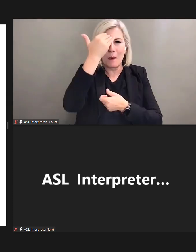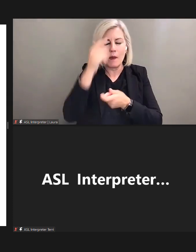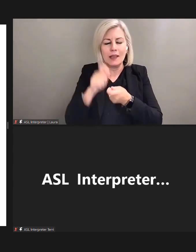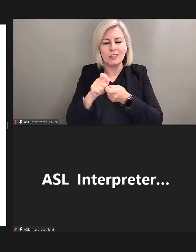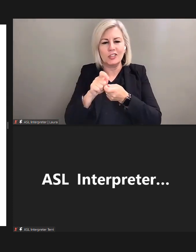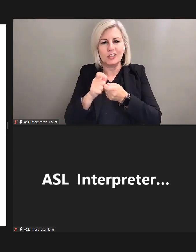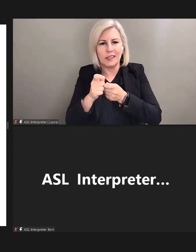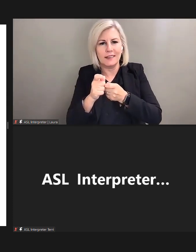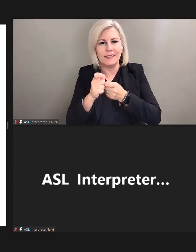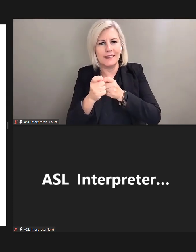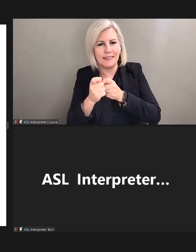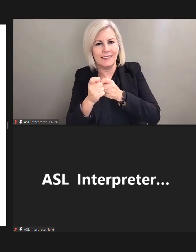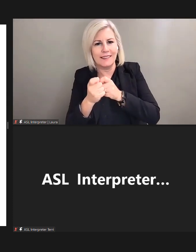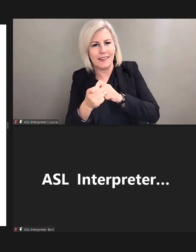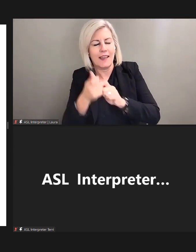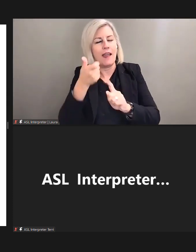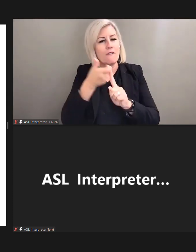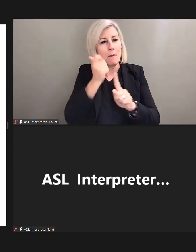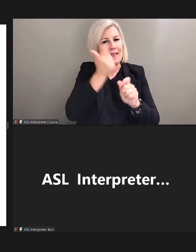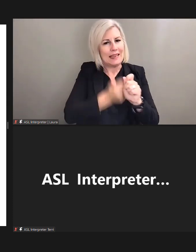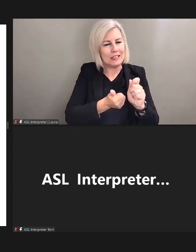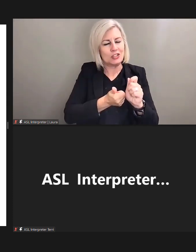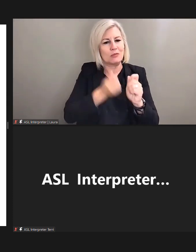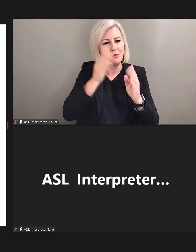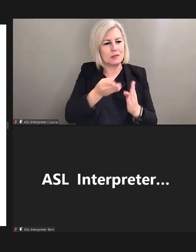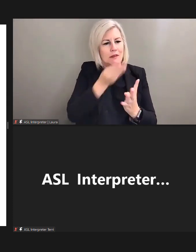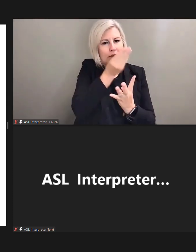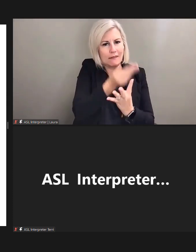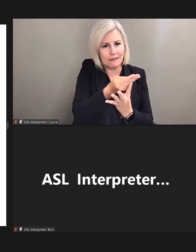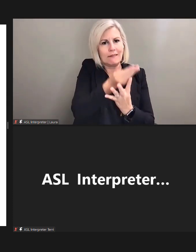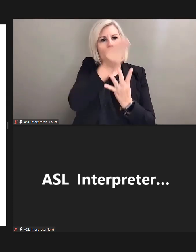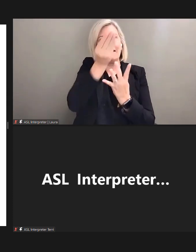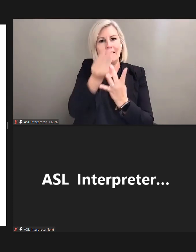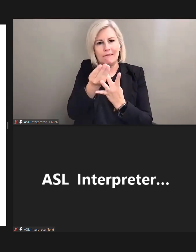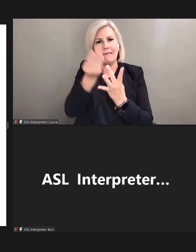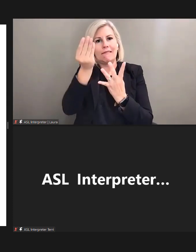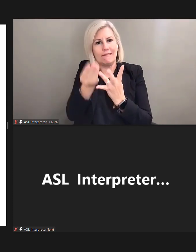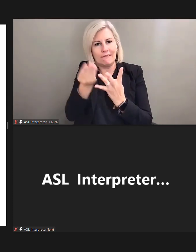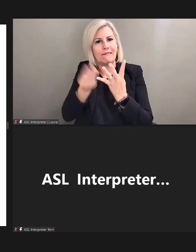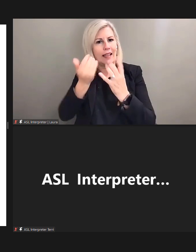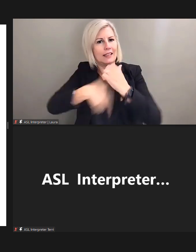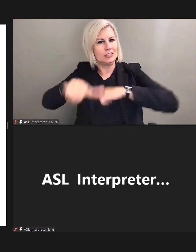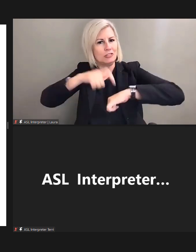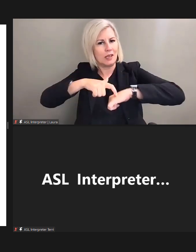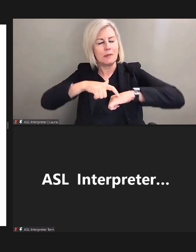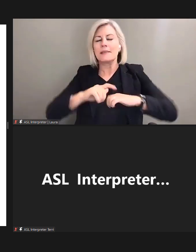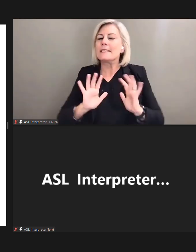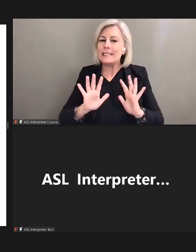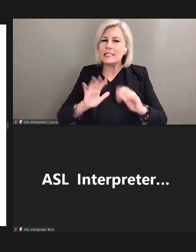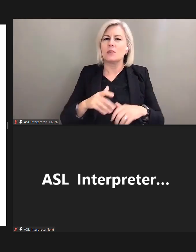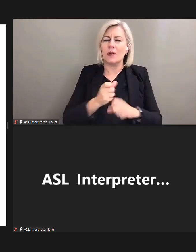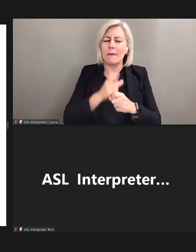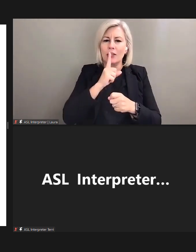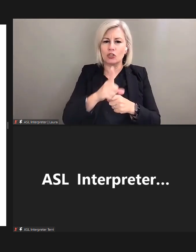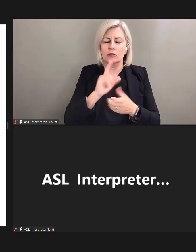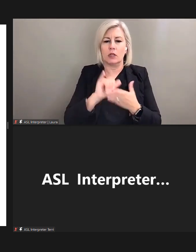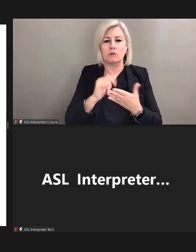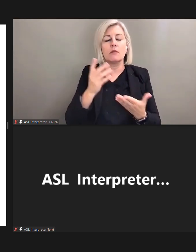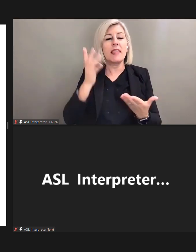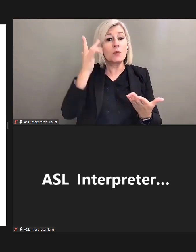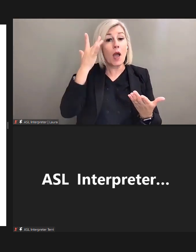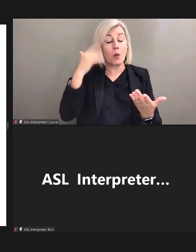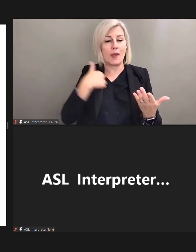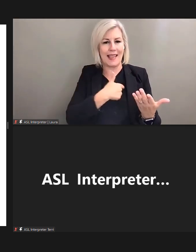changes a little bit from one person to the next and then to the next and then to the next. And so that's one of the reasons why we